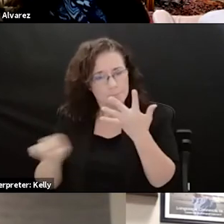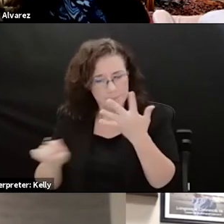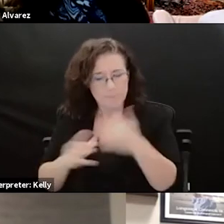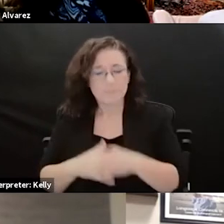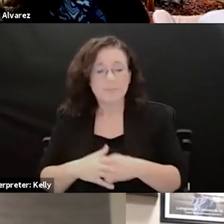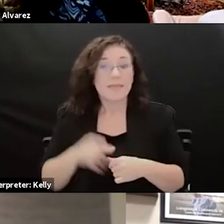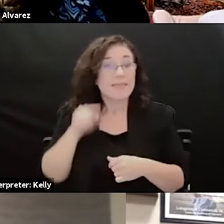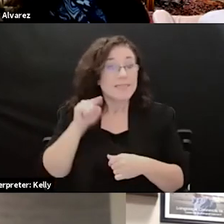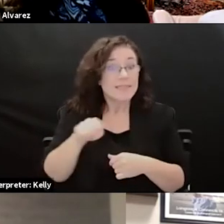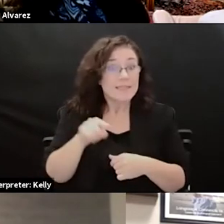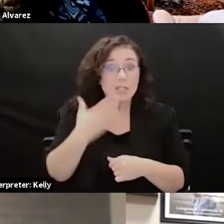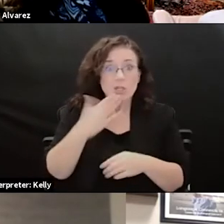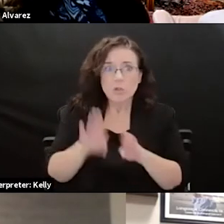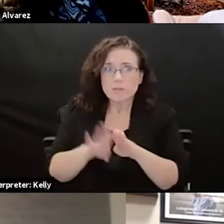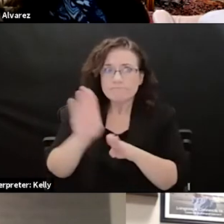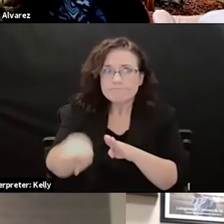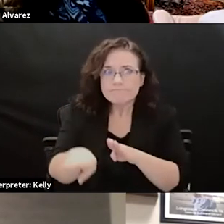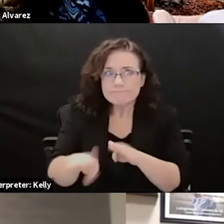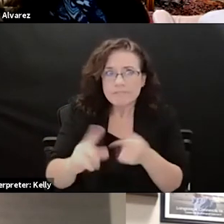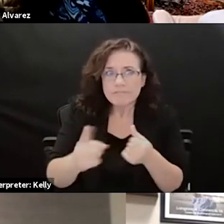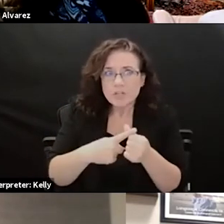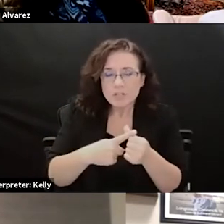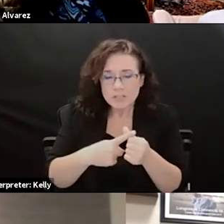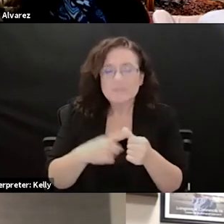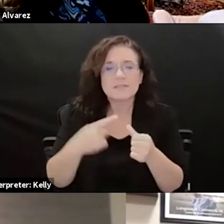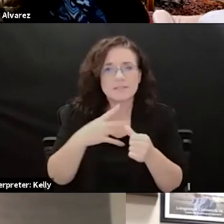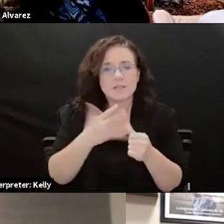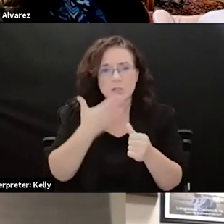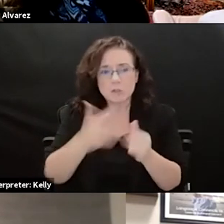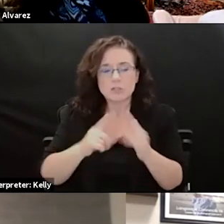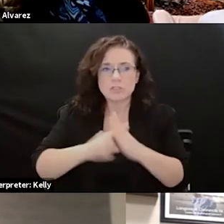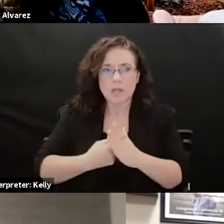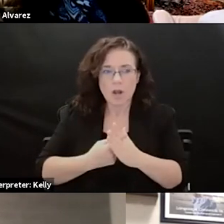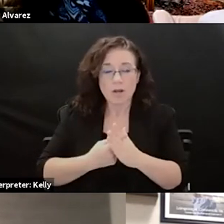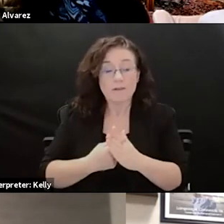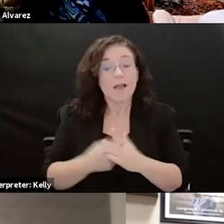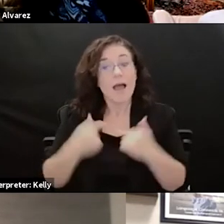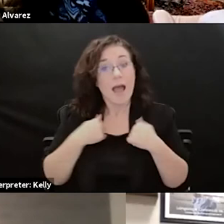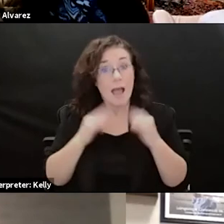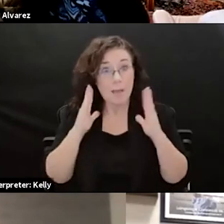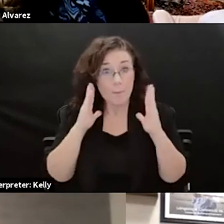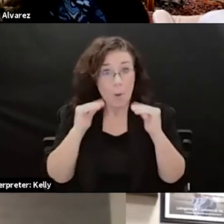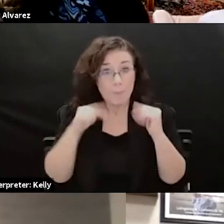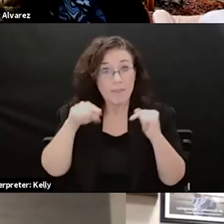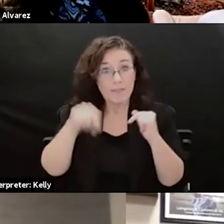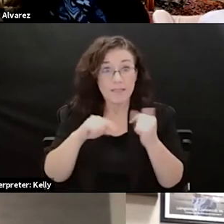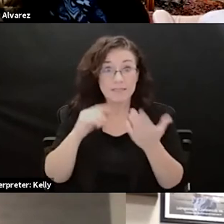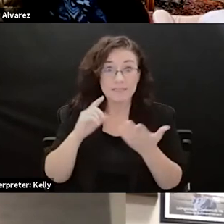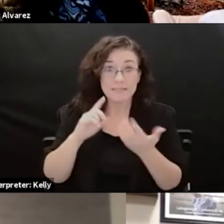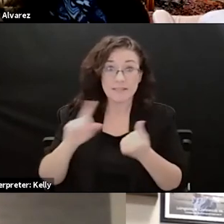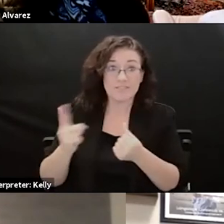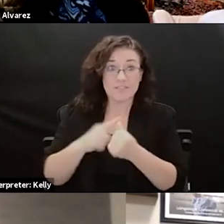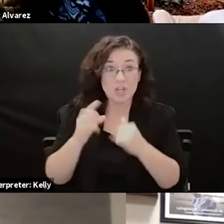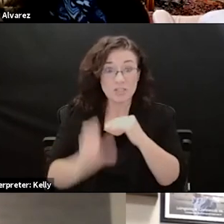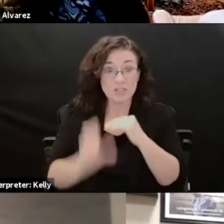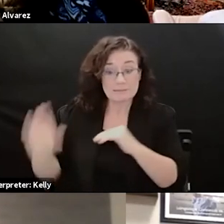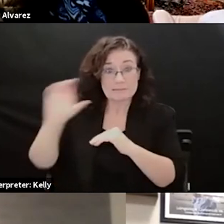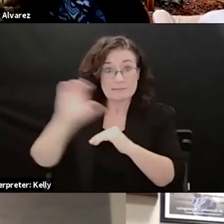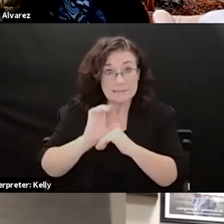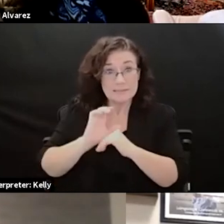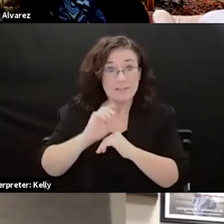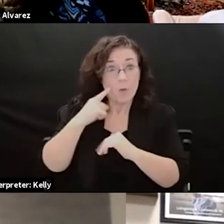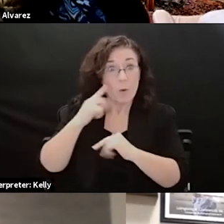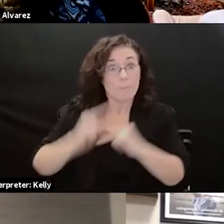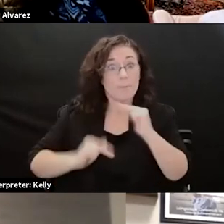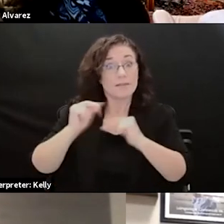and a great start i sincerely hope that the building blocks placed upon it going forward are anti-racist actions